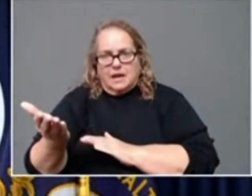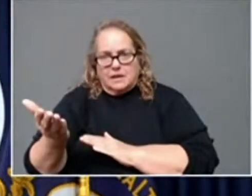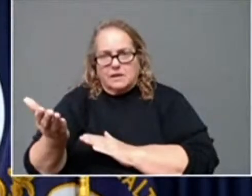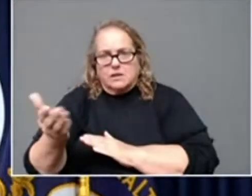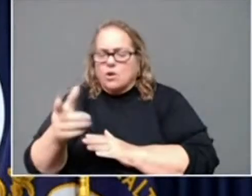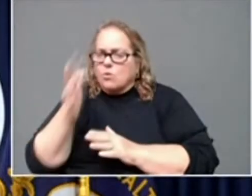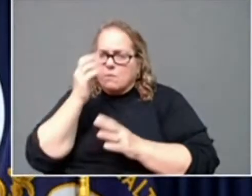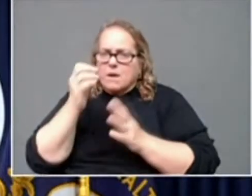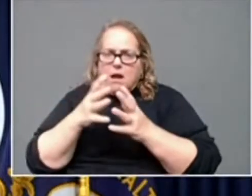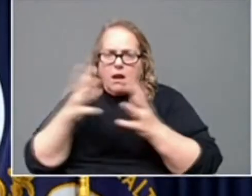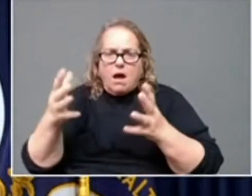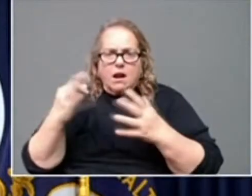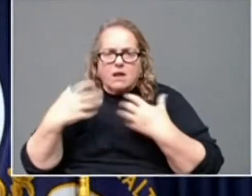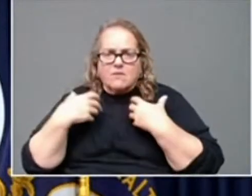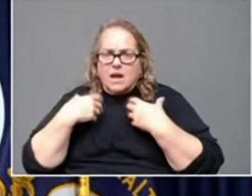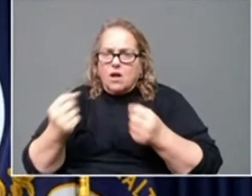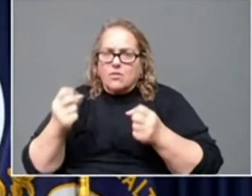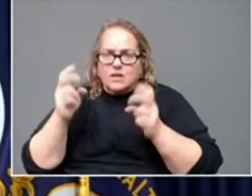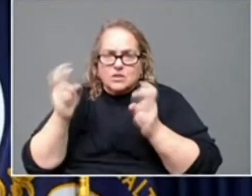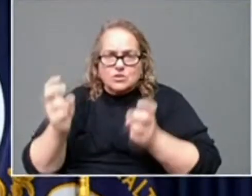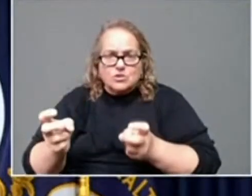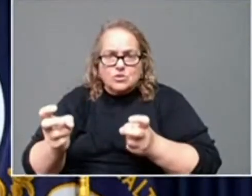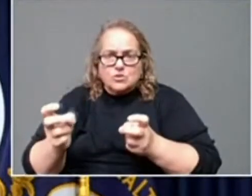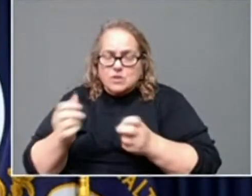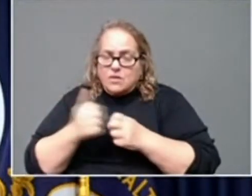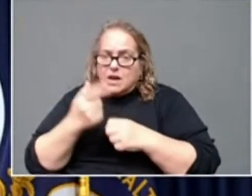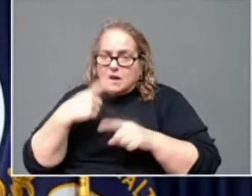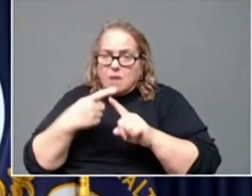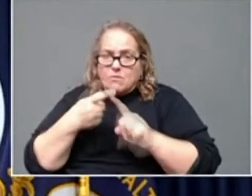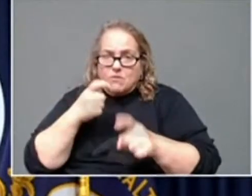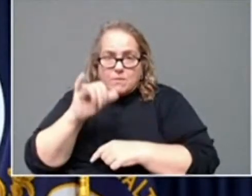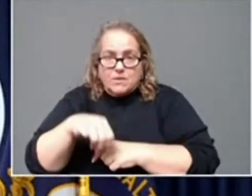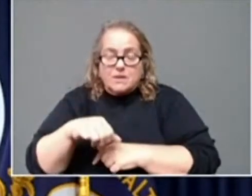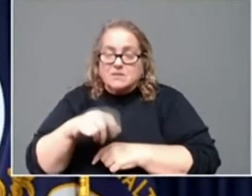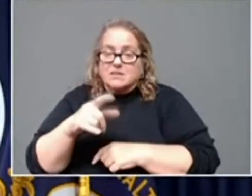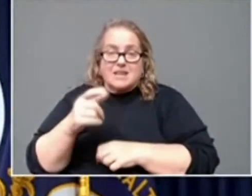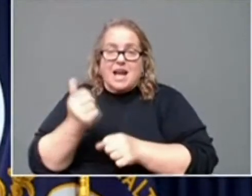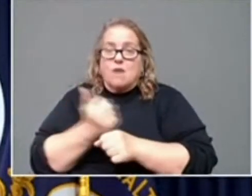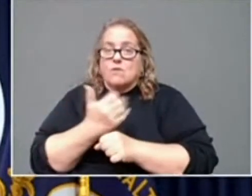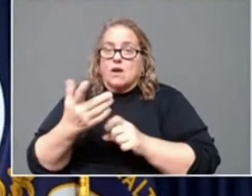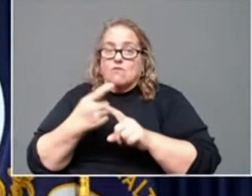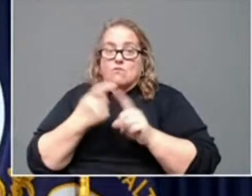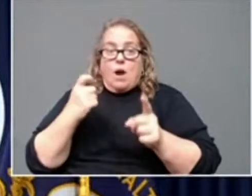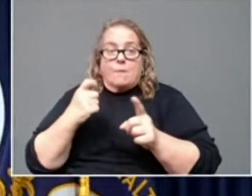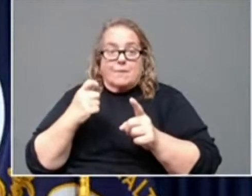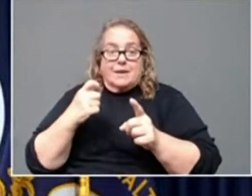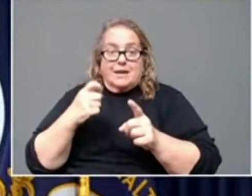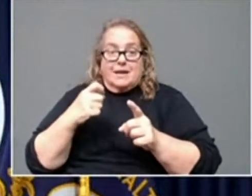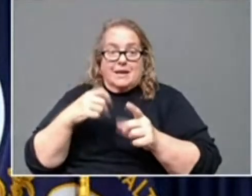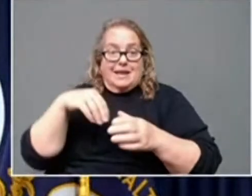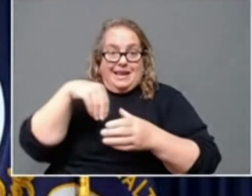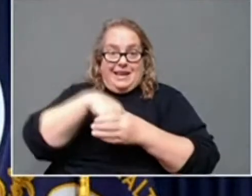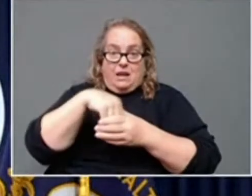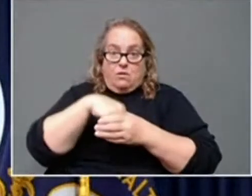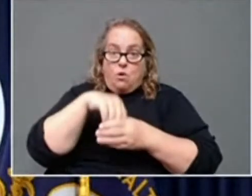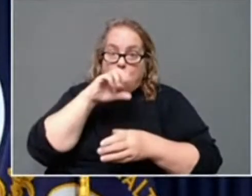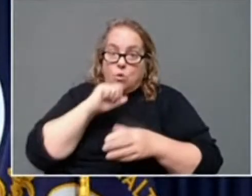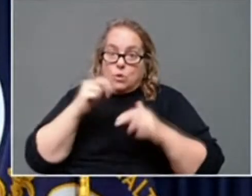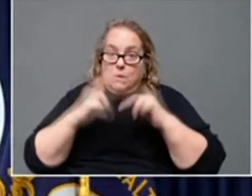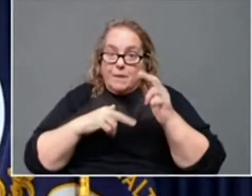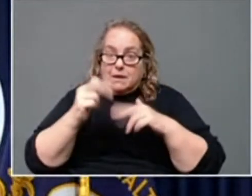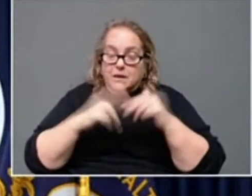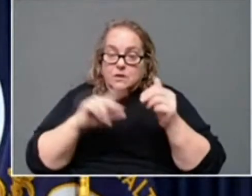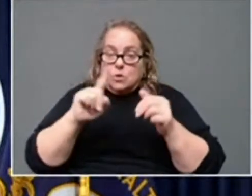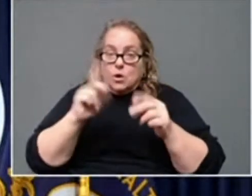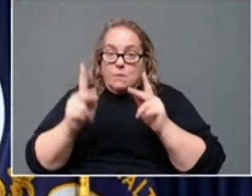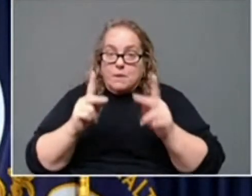health issues that come out of this. There is everything that is inside some of these older buildings that people were exposed